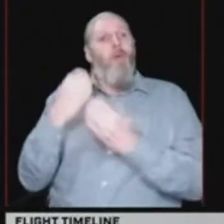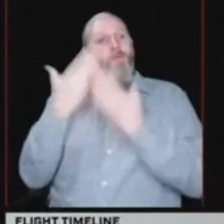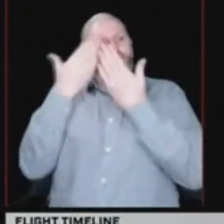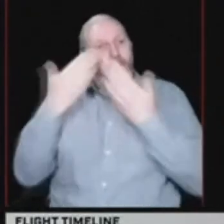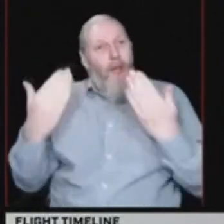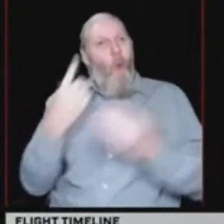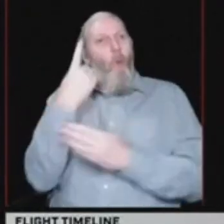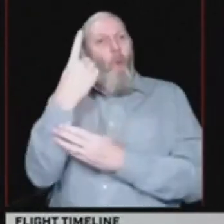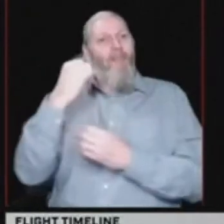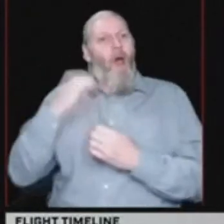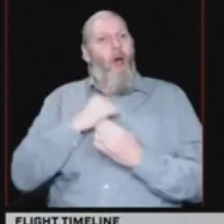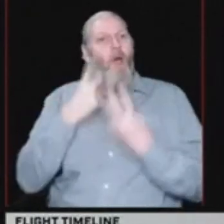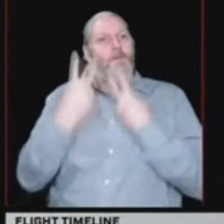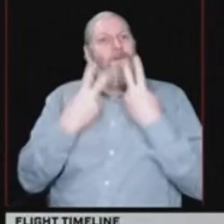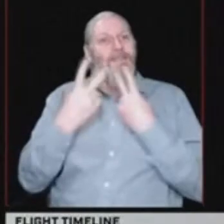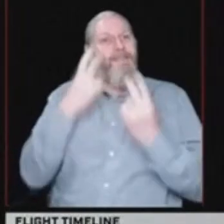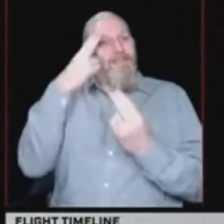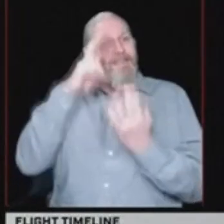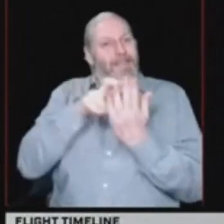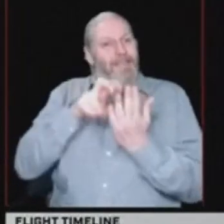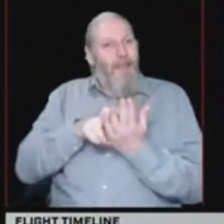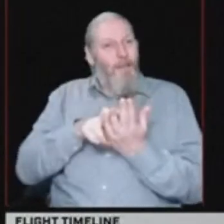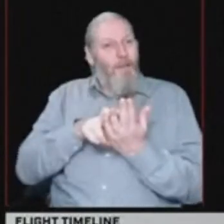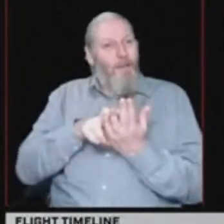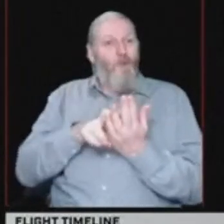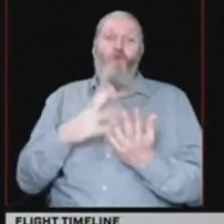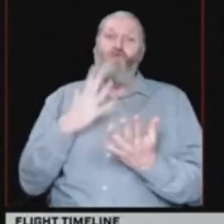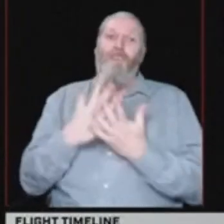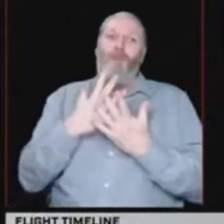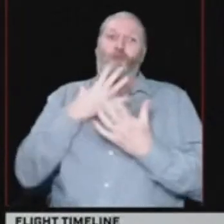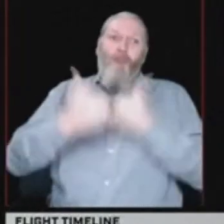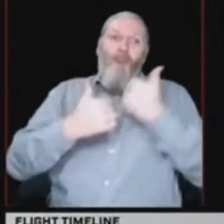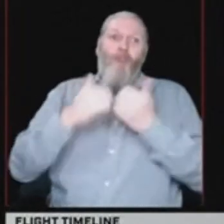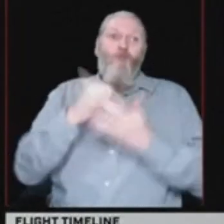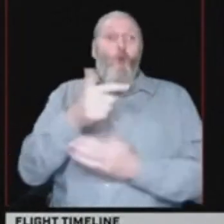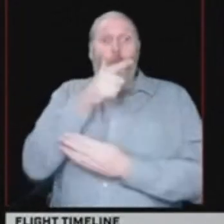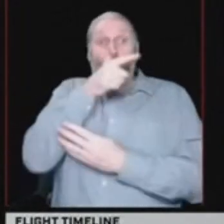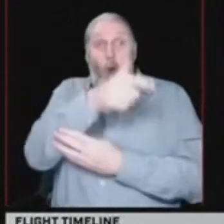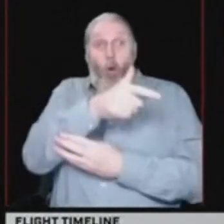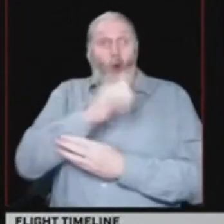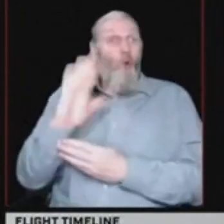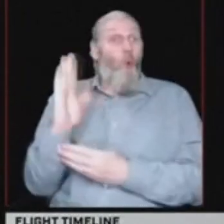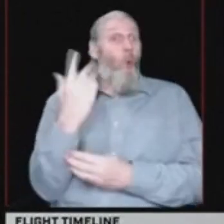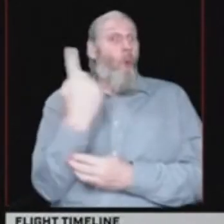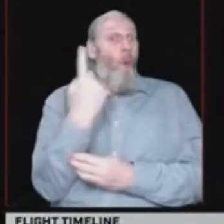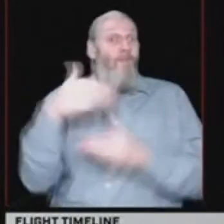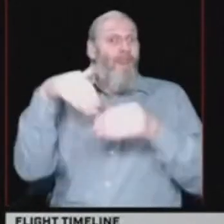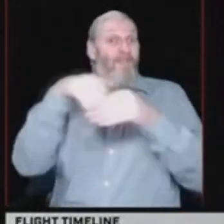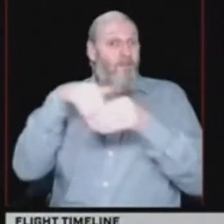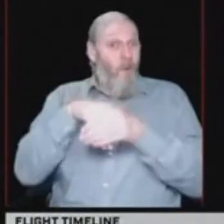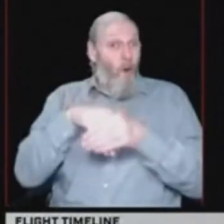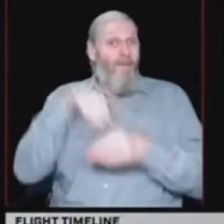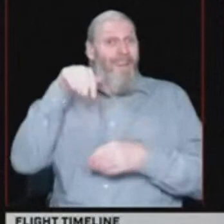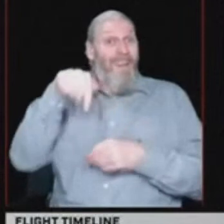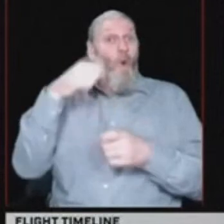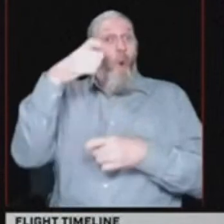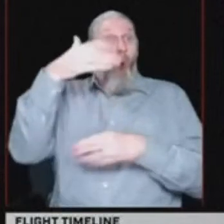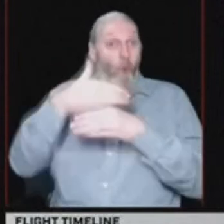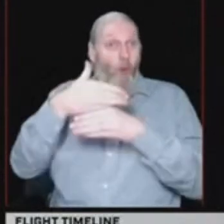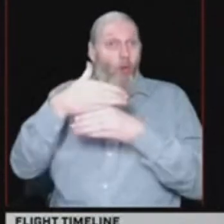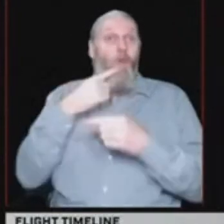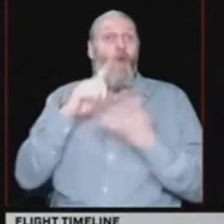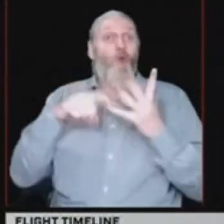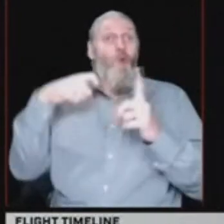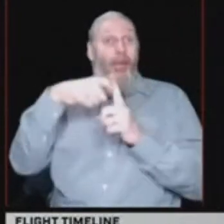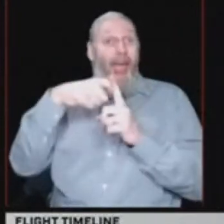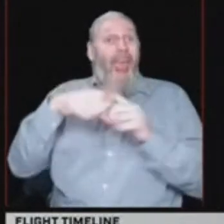yet. Congratulations and good luck to all involved in this launch in Cornwall, the UK and worldwide. Like the